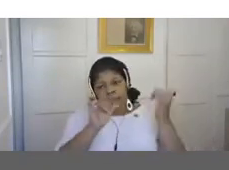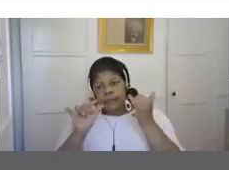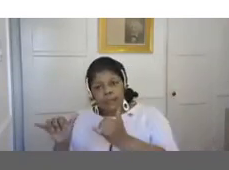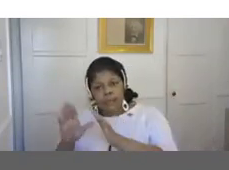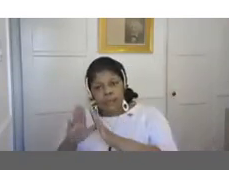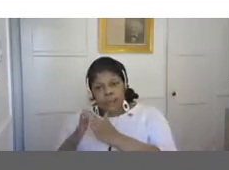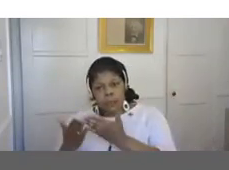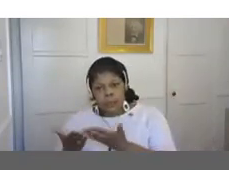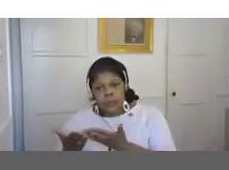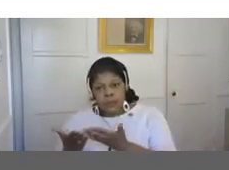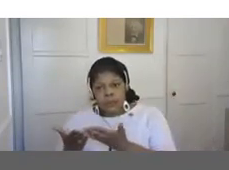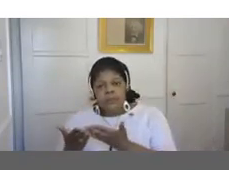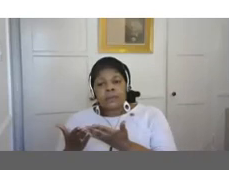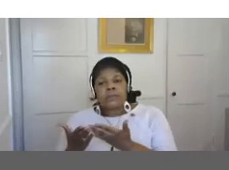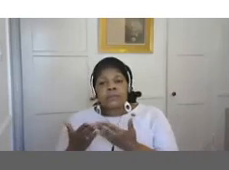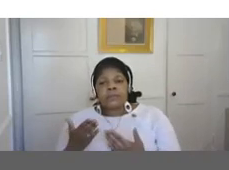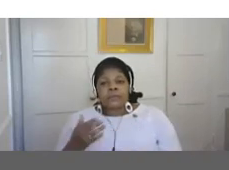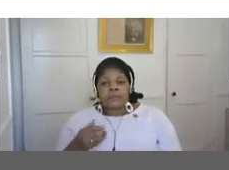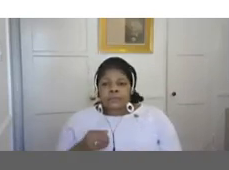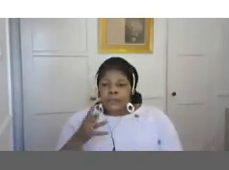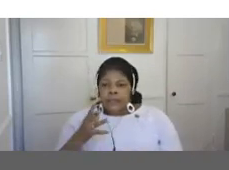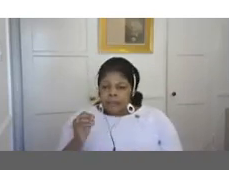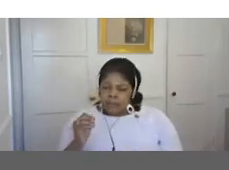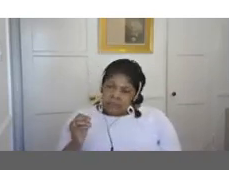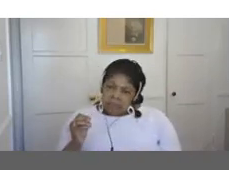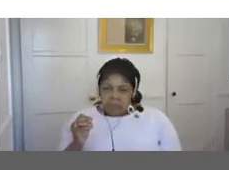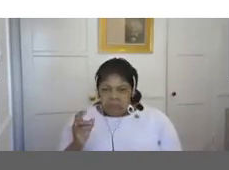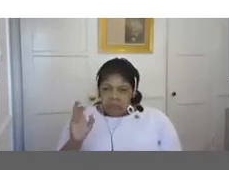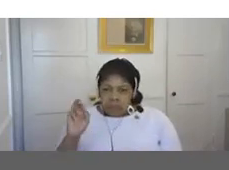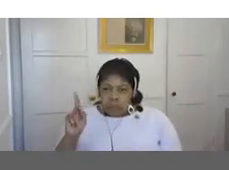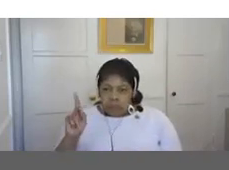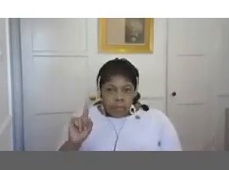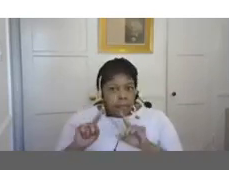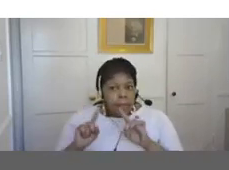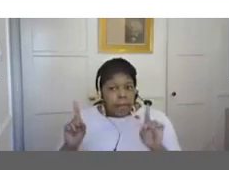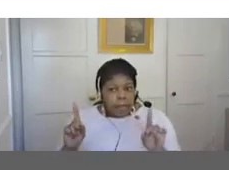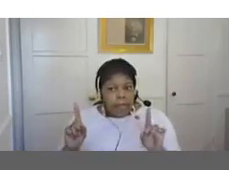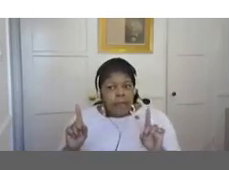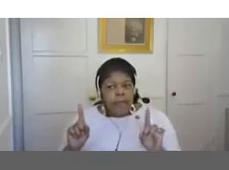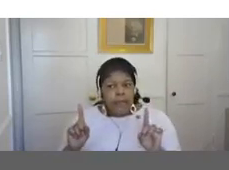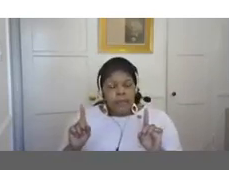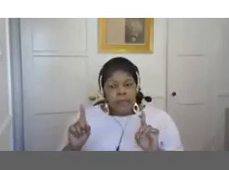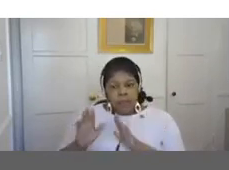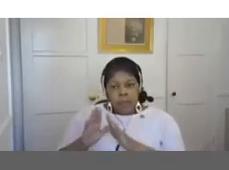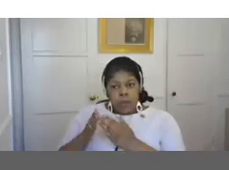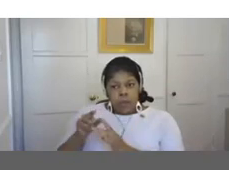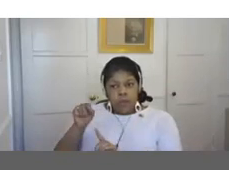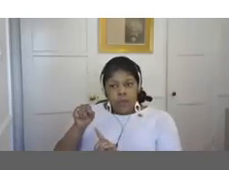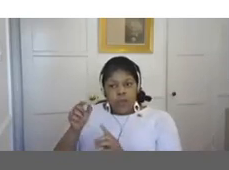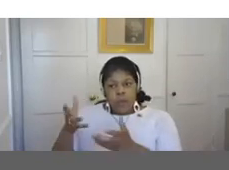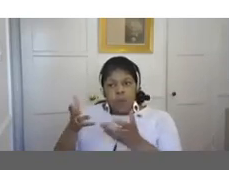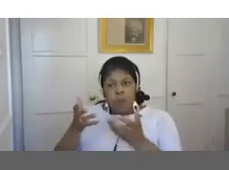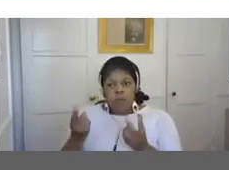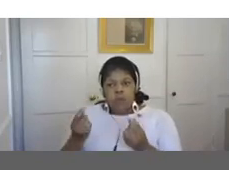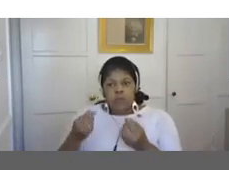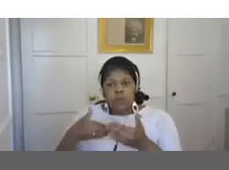Okay. And that's okay, but what they want us to do next is to go